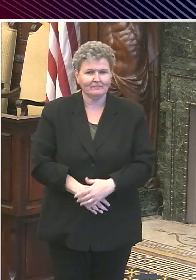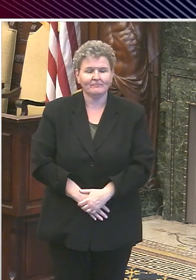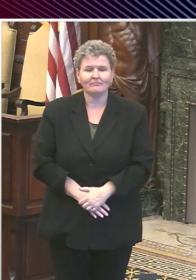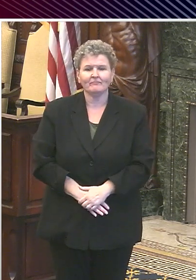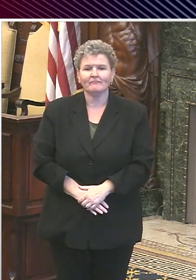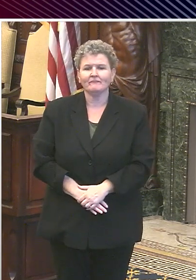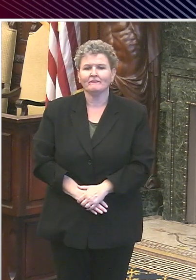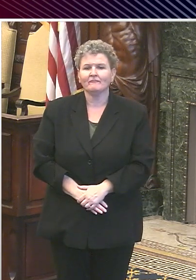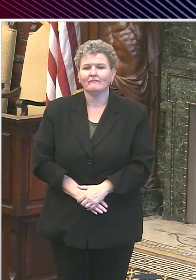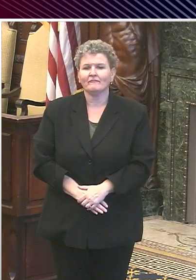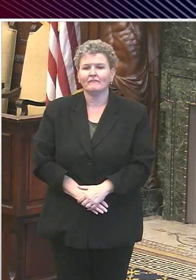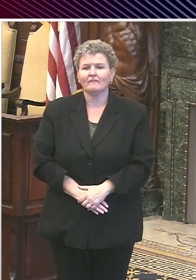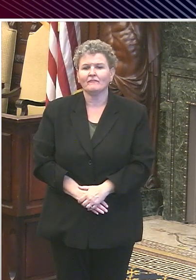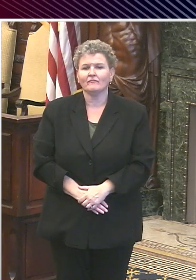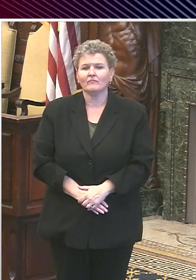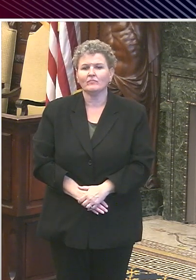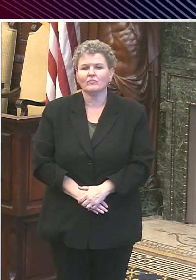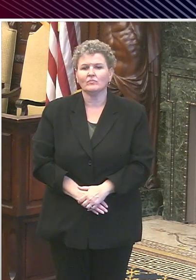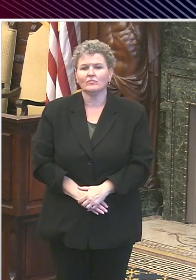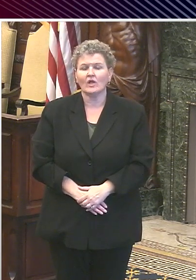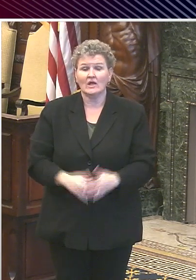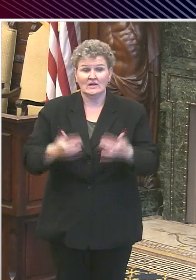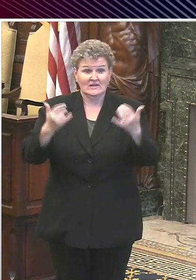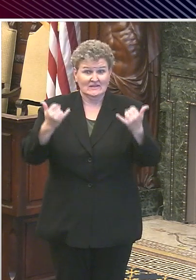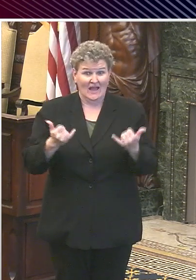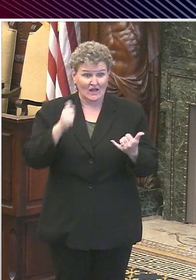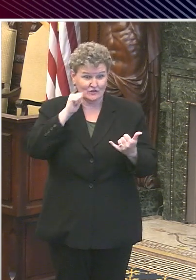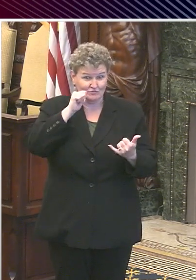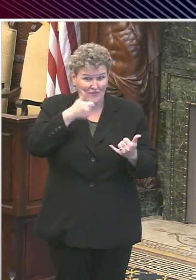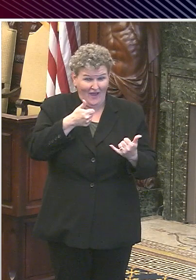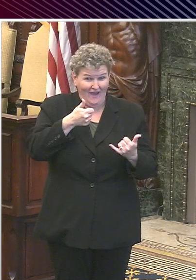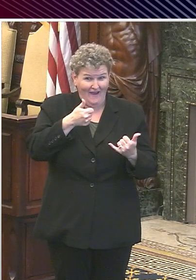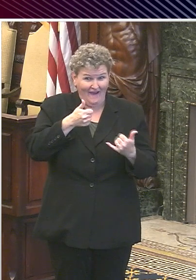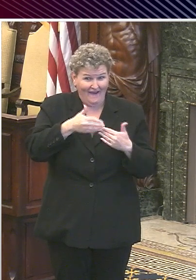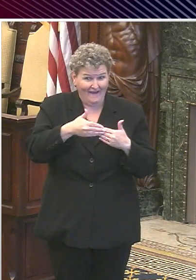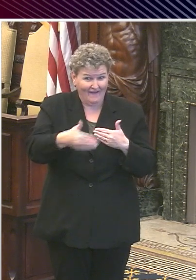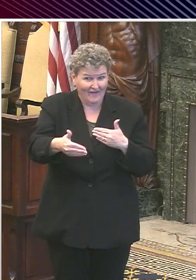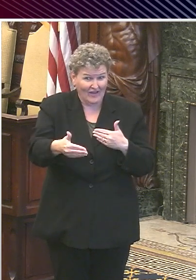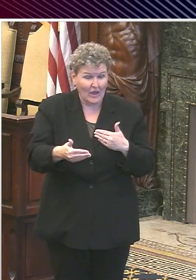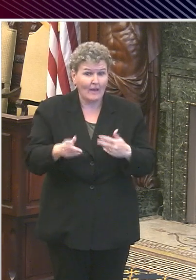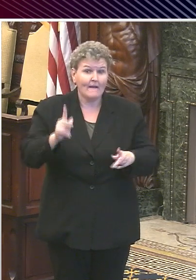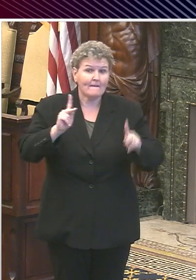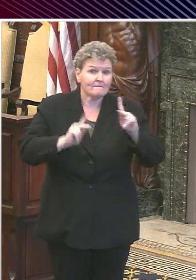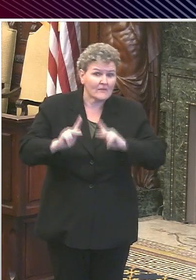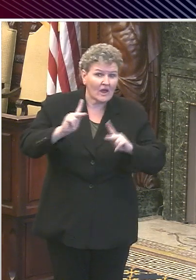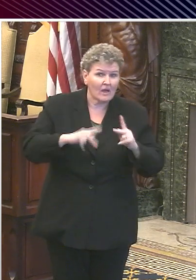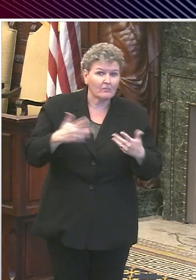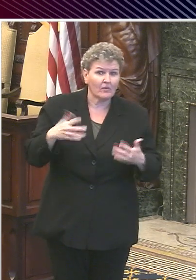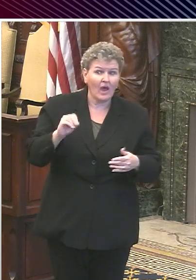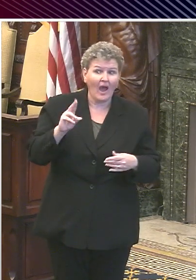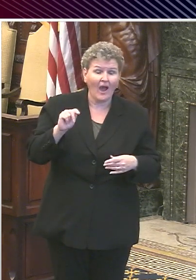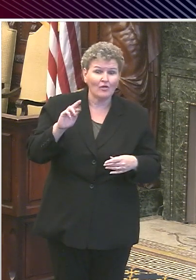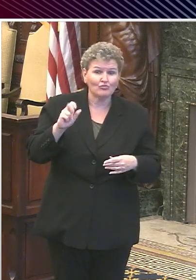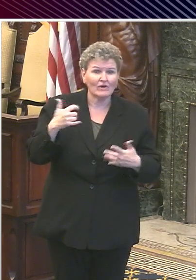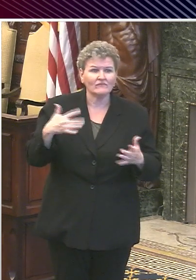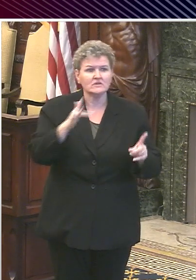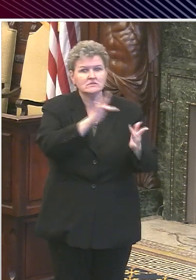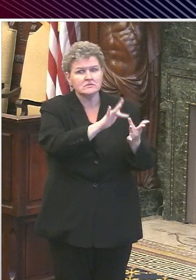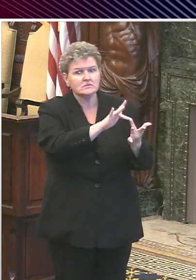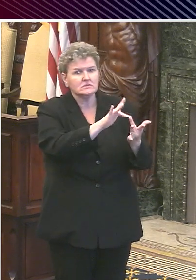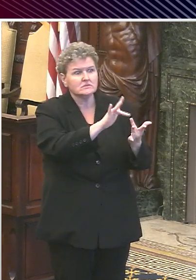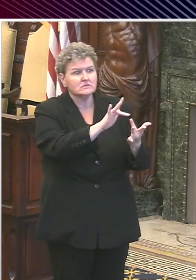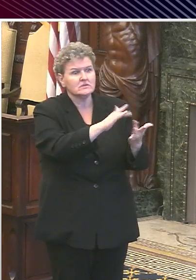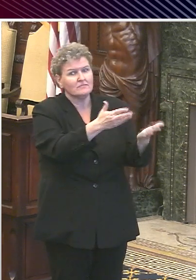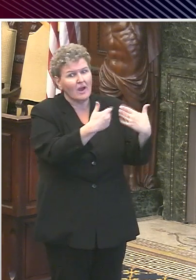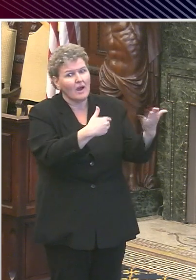Eva, you mentioned that today and tomorrow there will still be outreach. At what point does